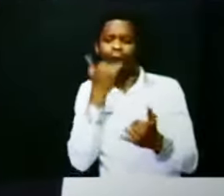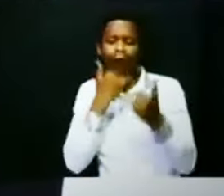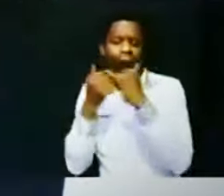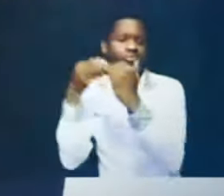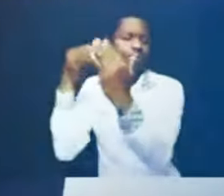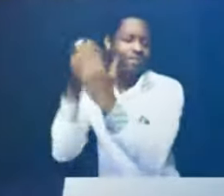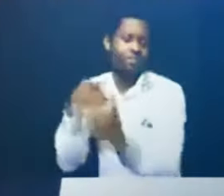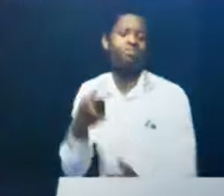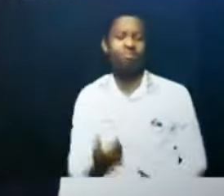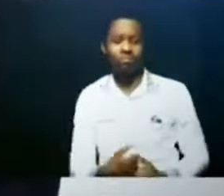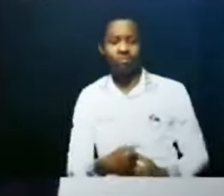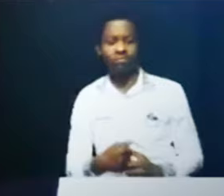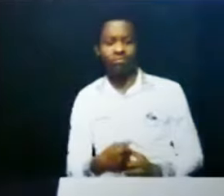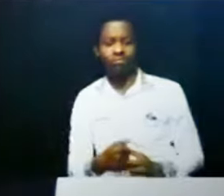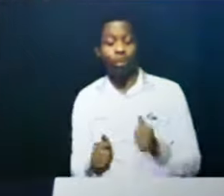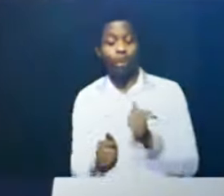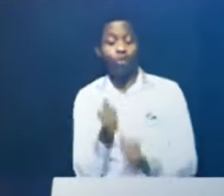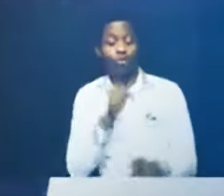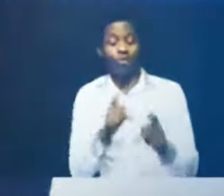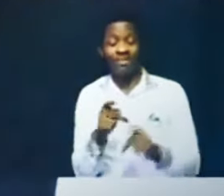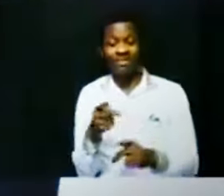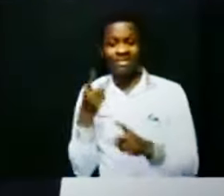against you.